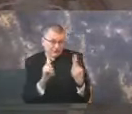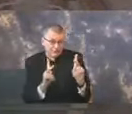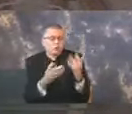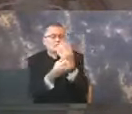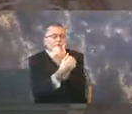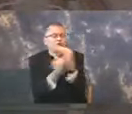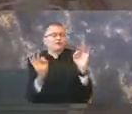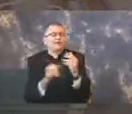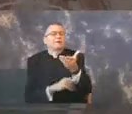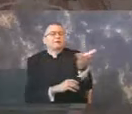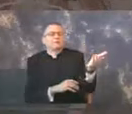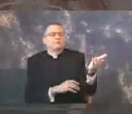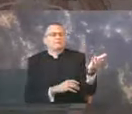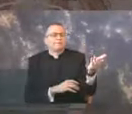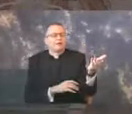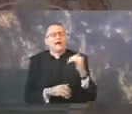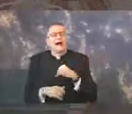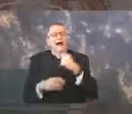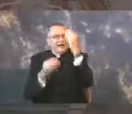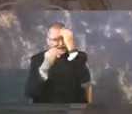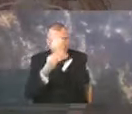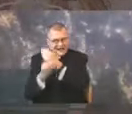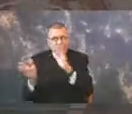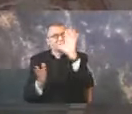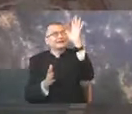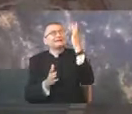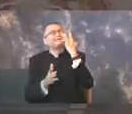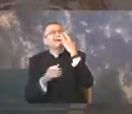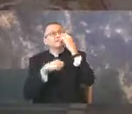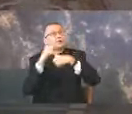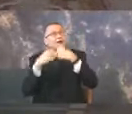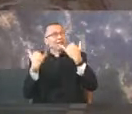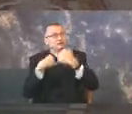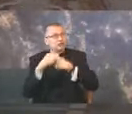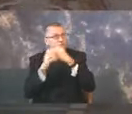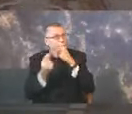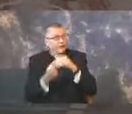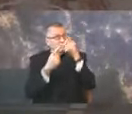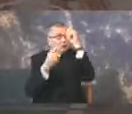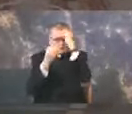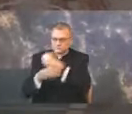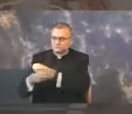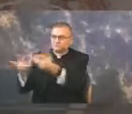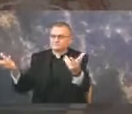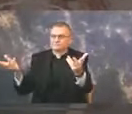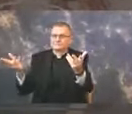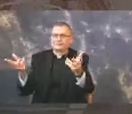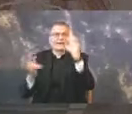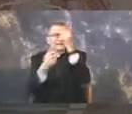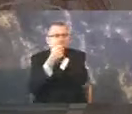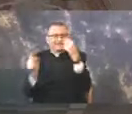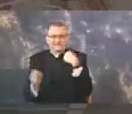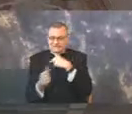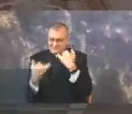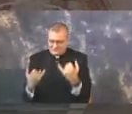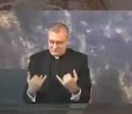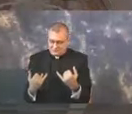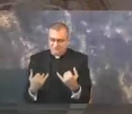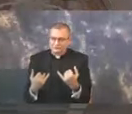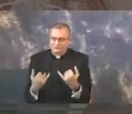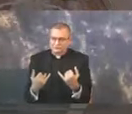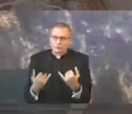to announce a year of favor from the Lord, and a day of vindication by our God, to comfort